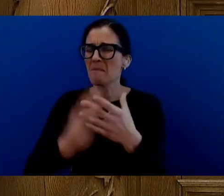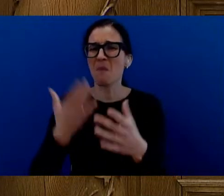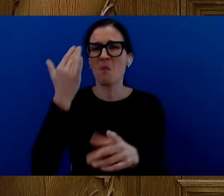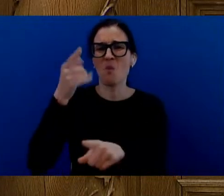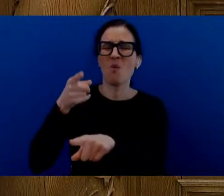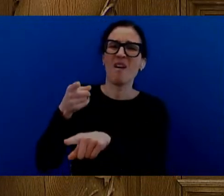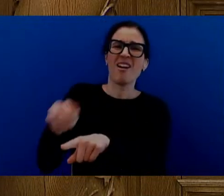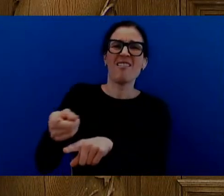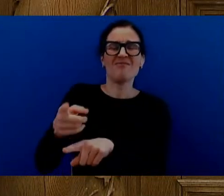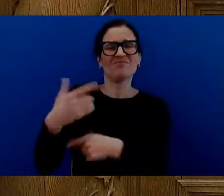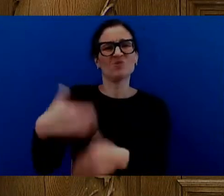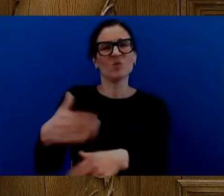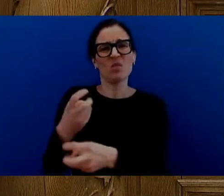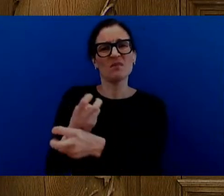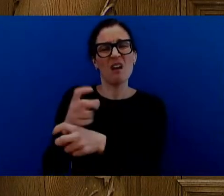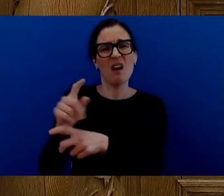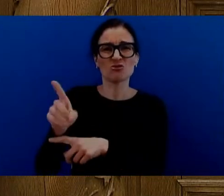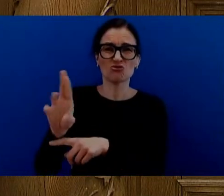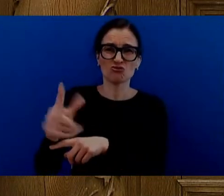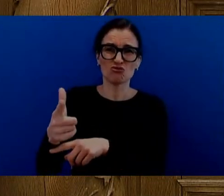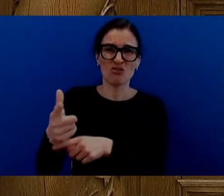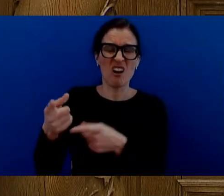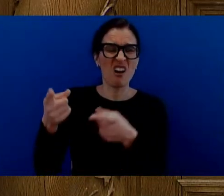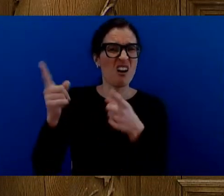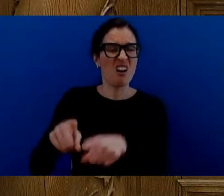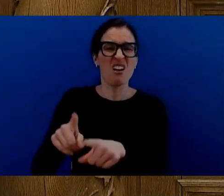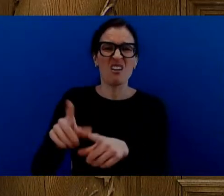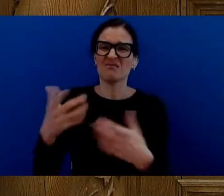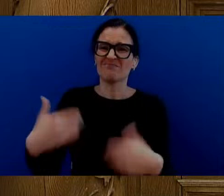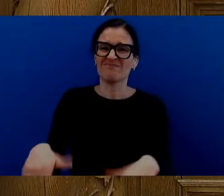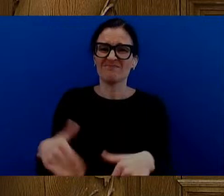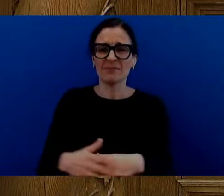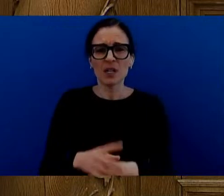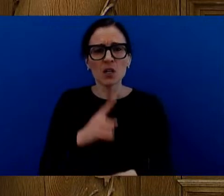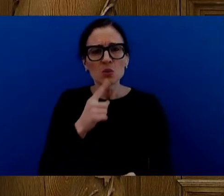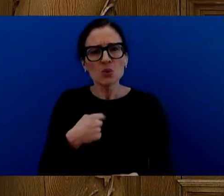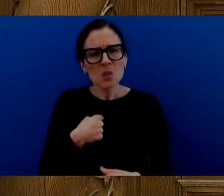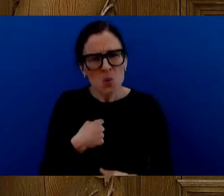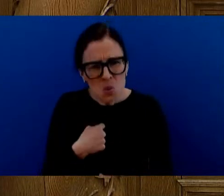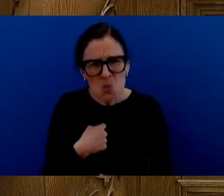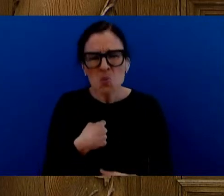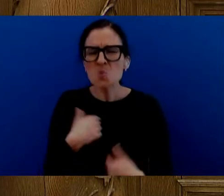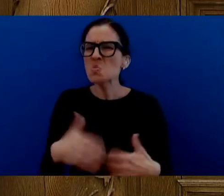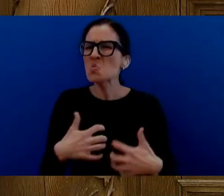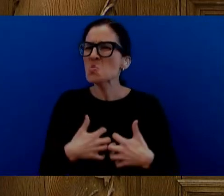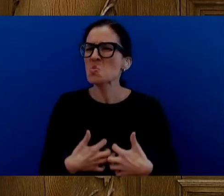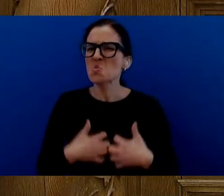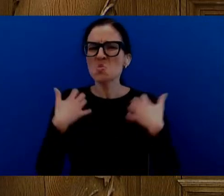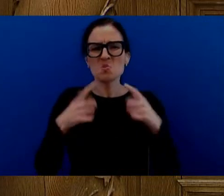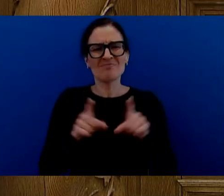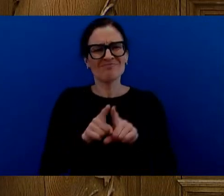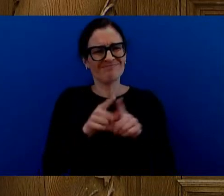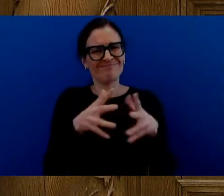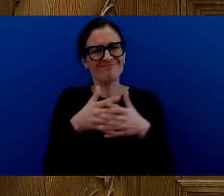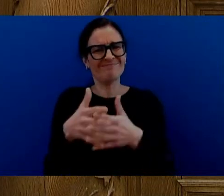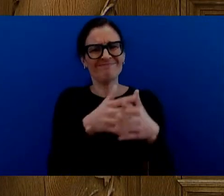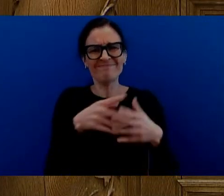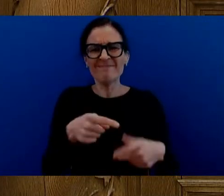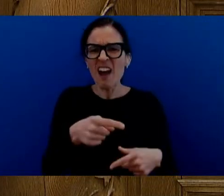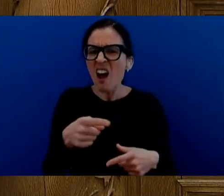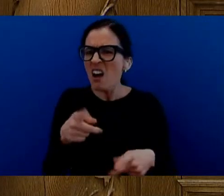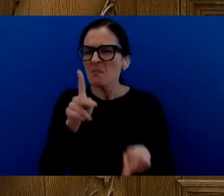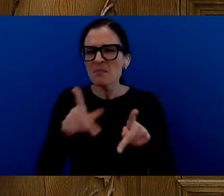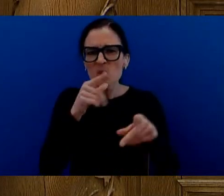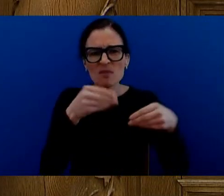rage at the predators who move precursor chemicals and lethal drugs into our country. Your government